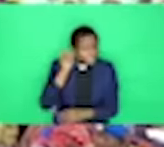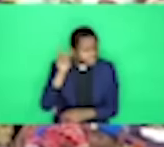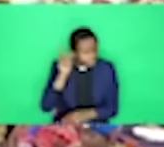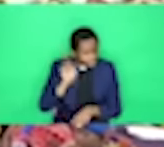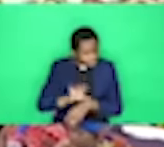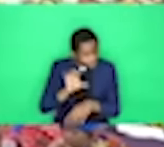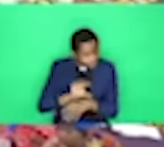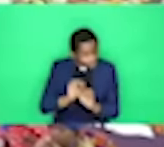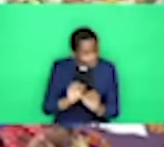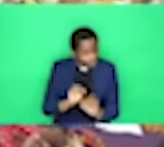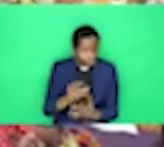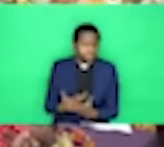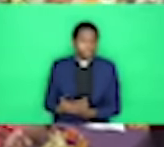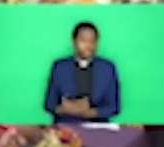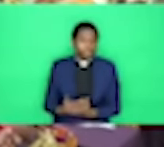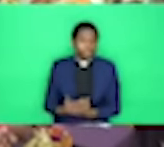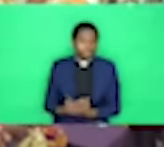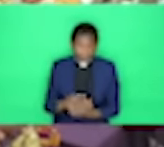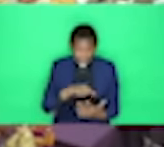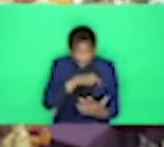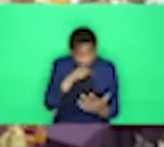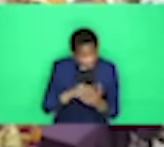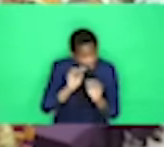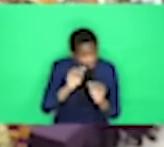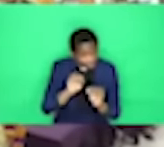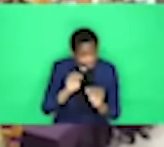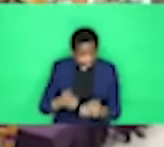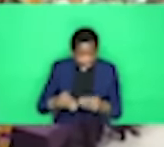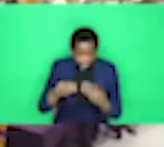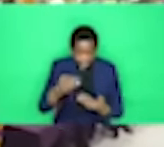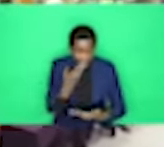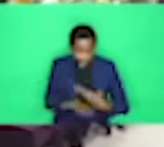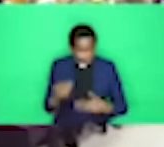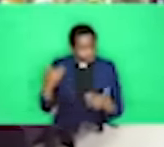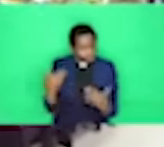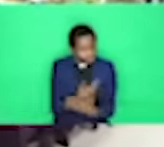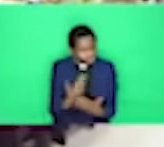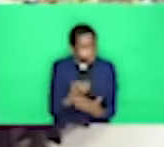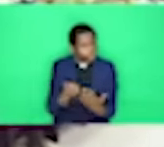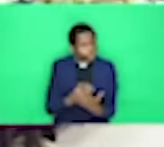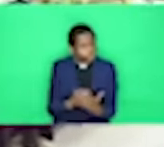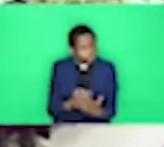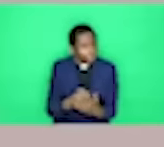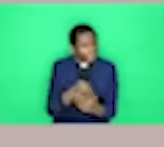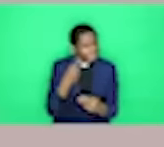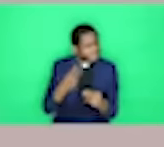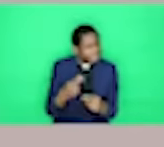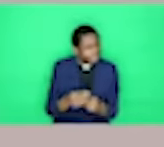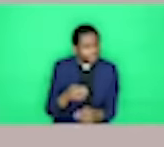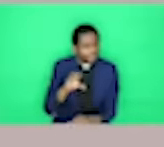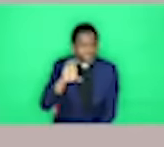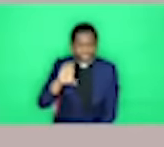These teachings gave birth to a new economy that is largely known as capitalism.